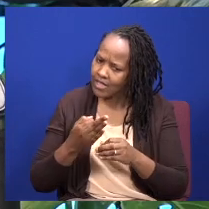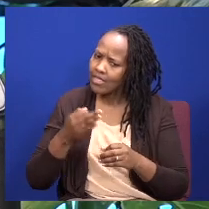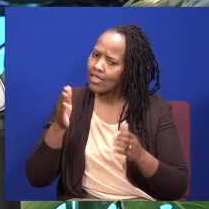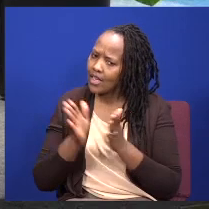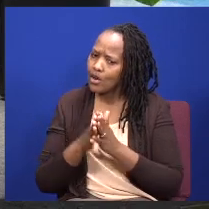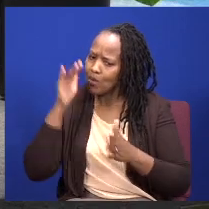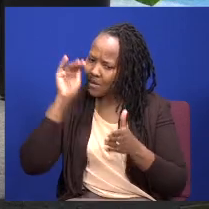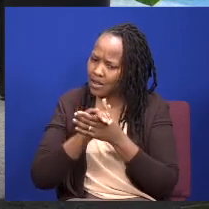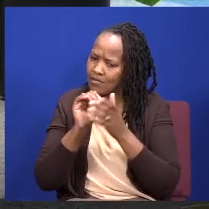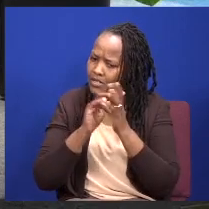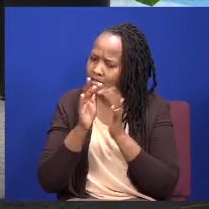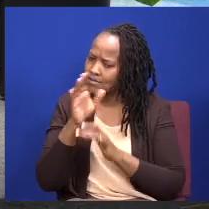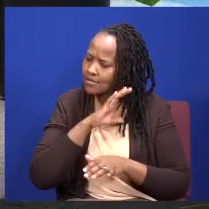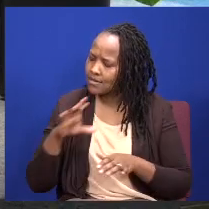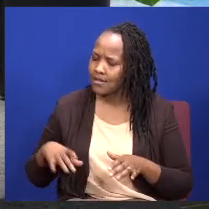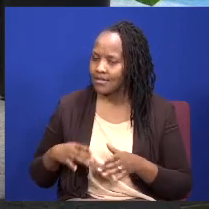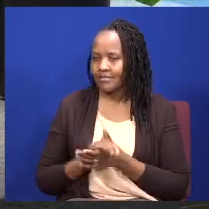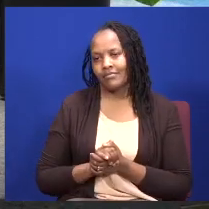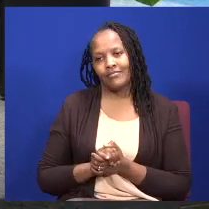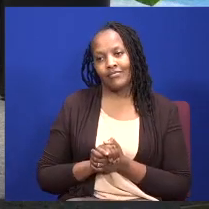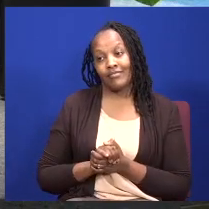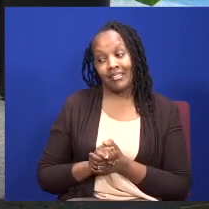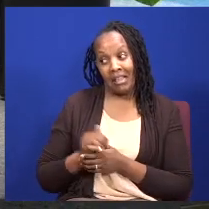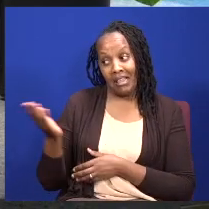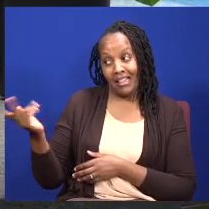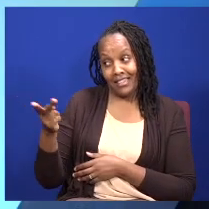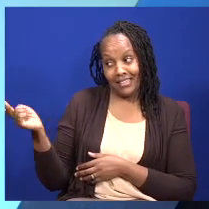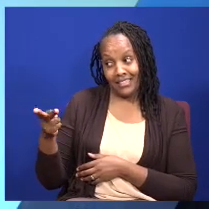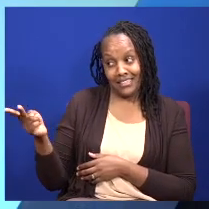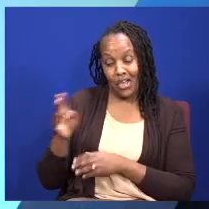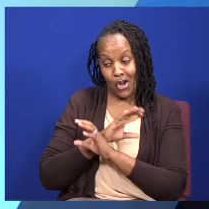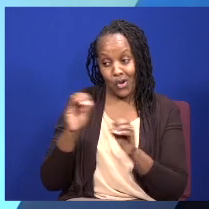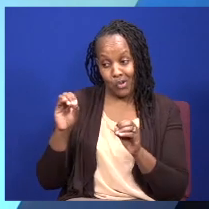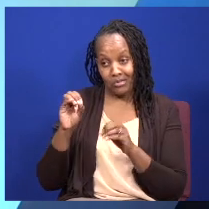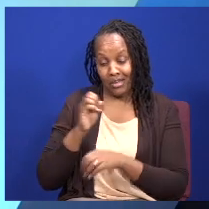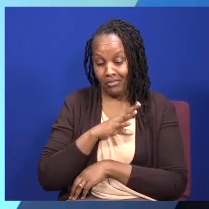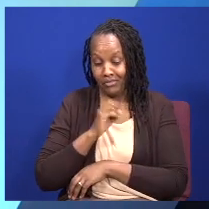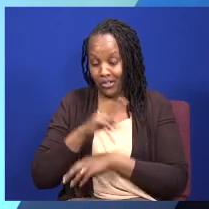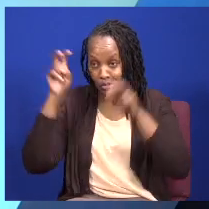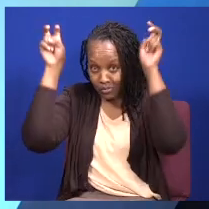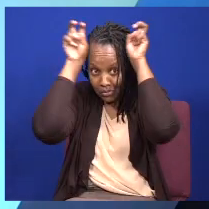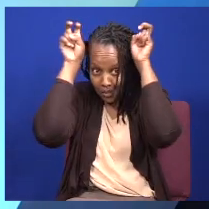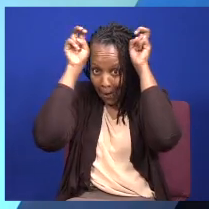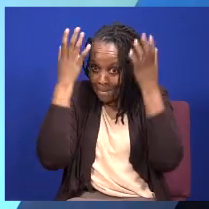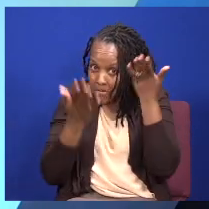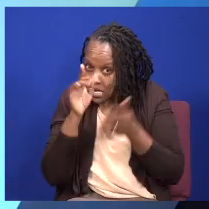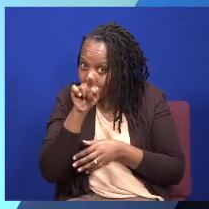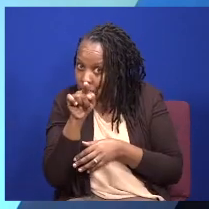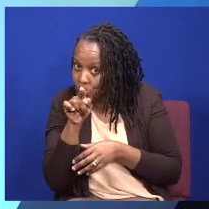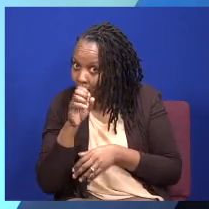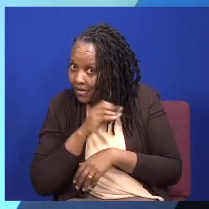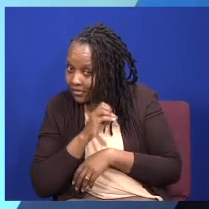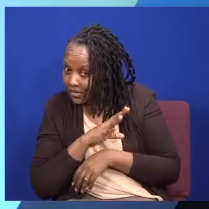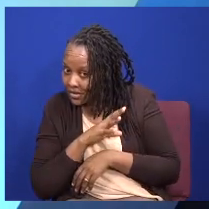Okay, yeah. These guys here are not afraid of demons, but maybe somebody somewhere is afraid of demons and evil